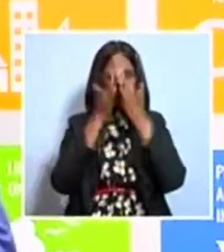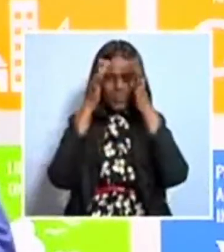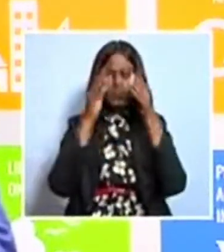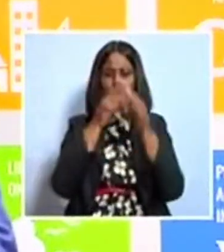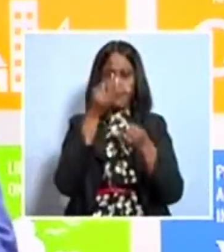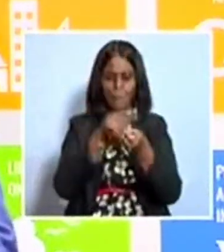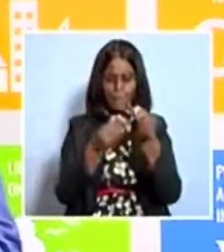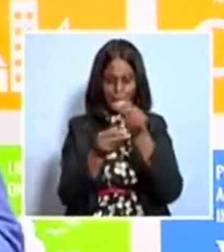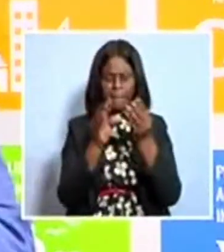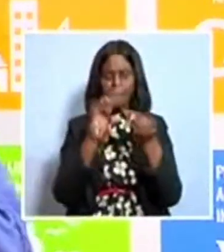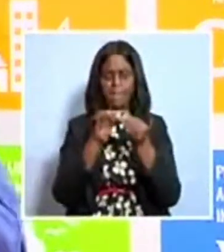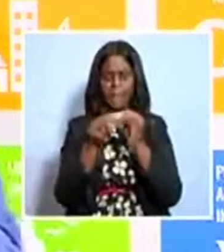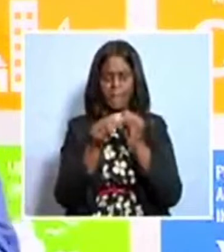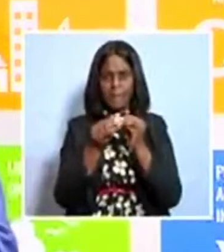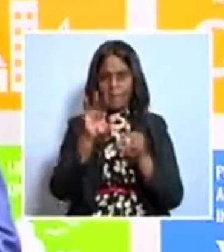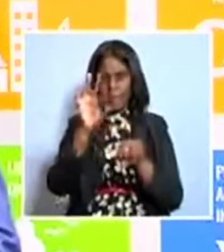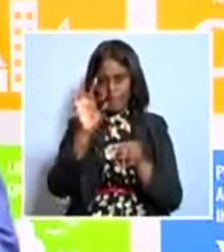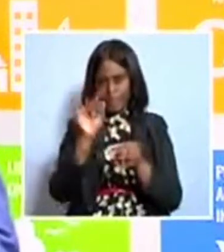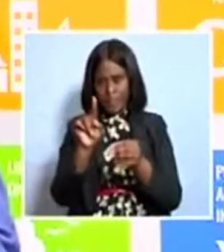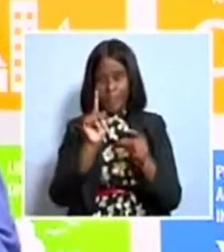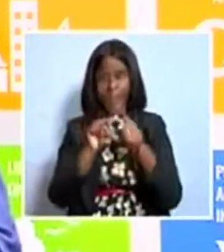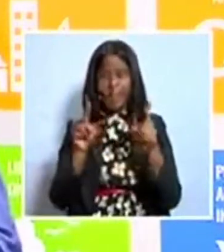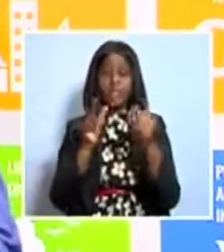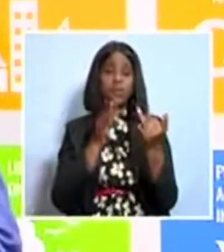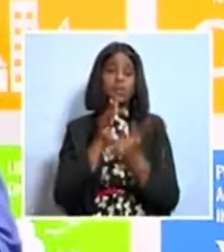9, but through